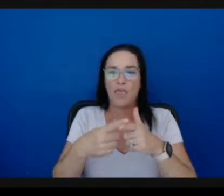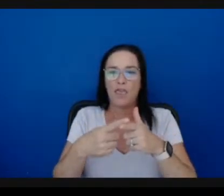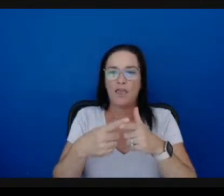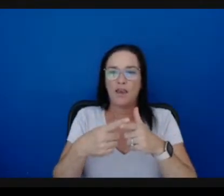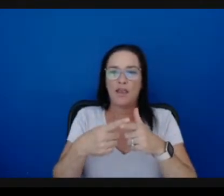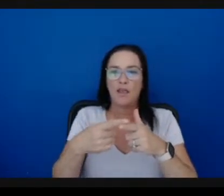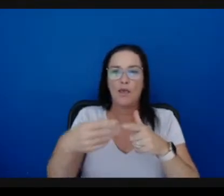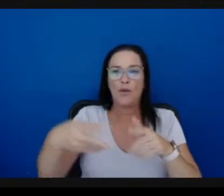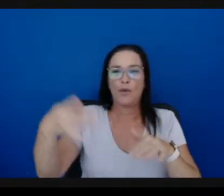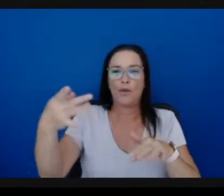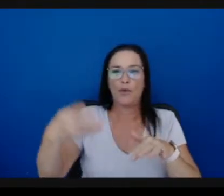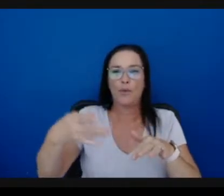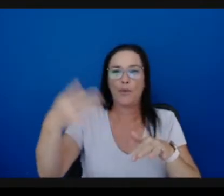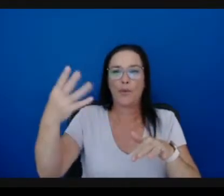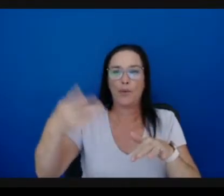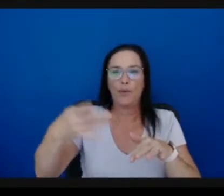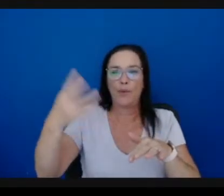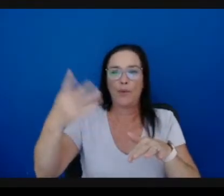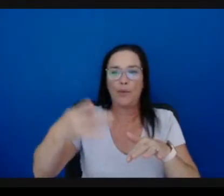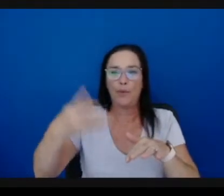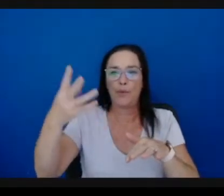and fume coming out,